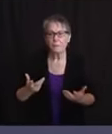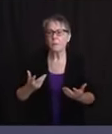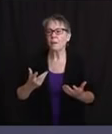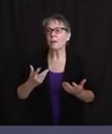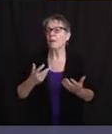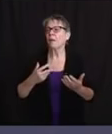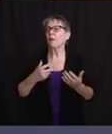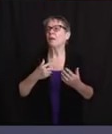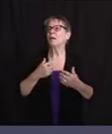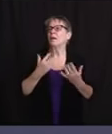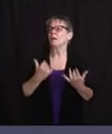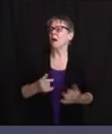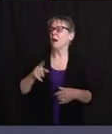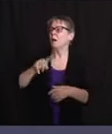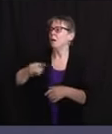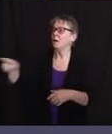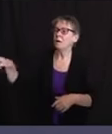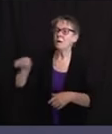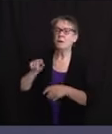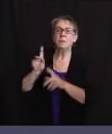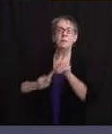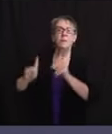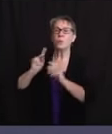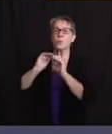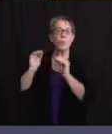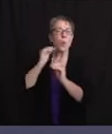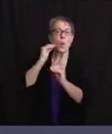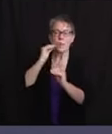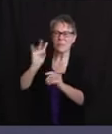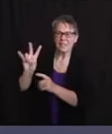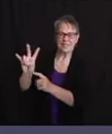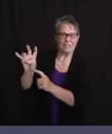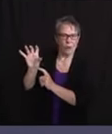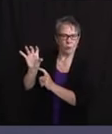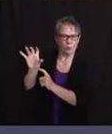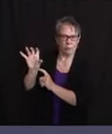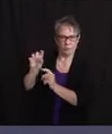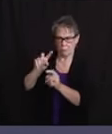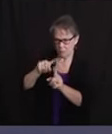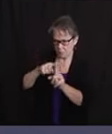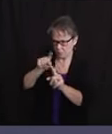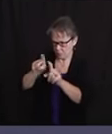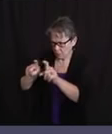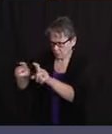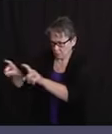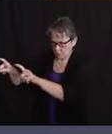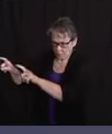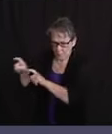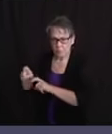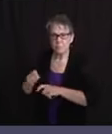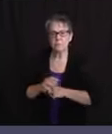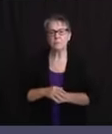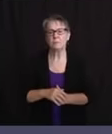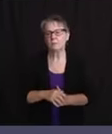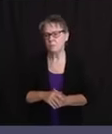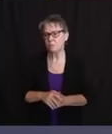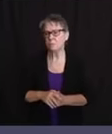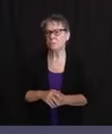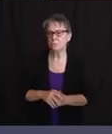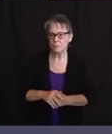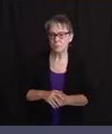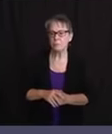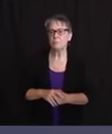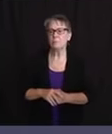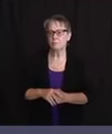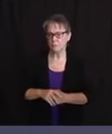are, using mobile units to underserved areas in our cities, focusing on Trenton, Atlantic City,